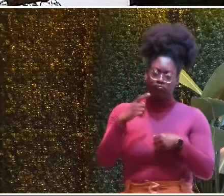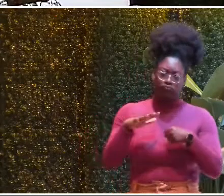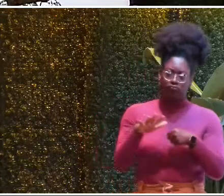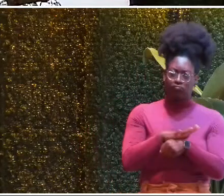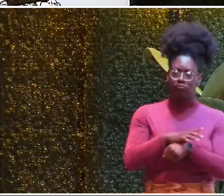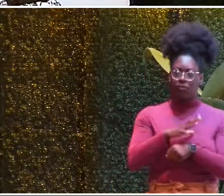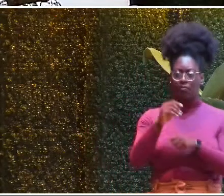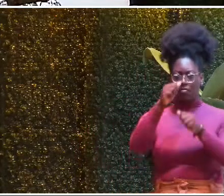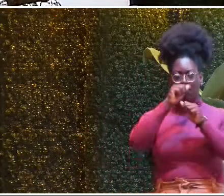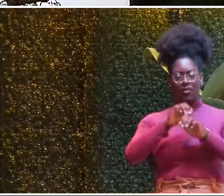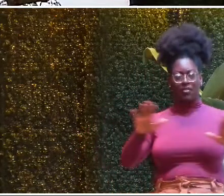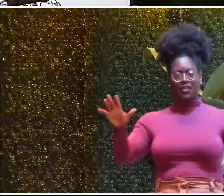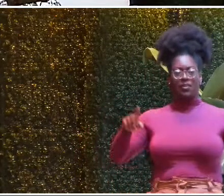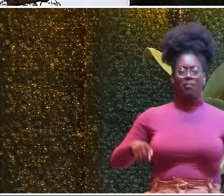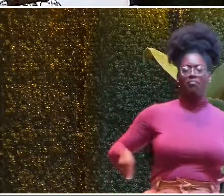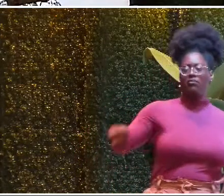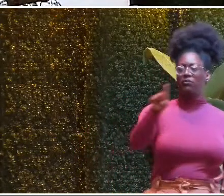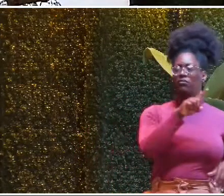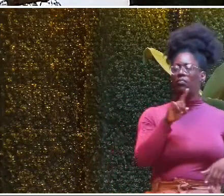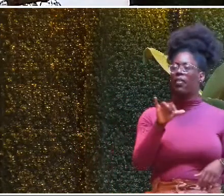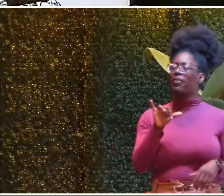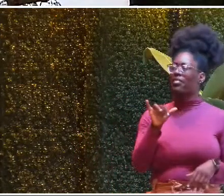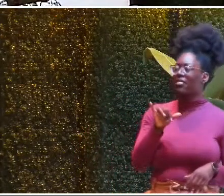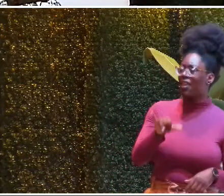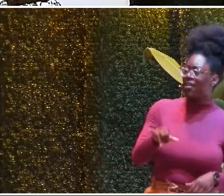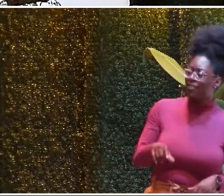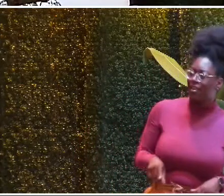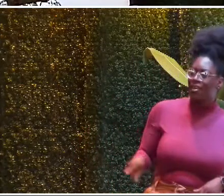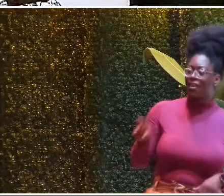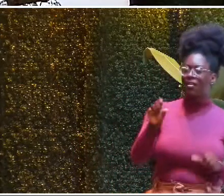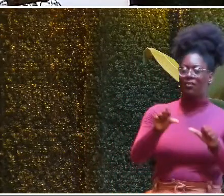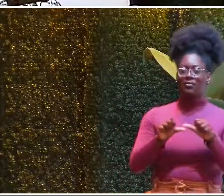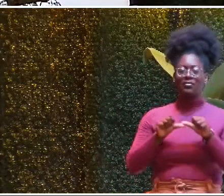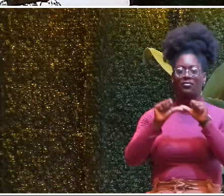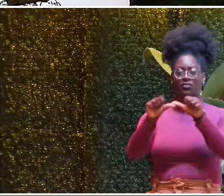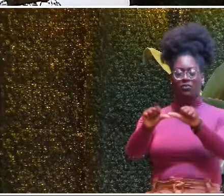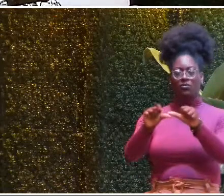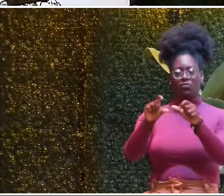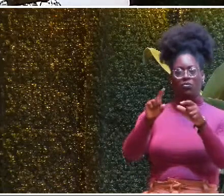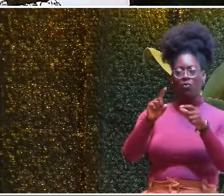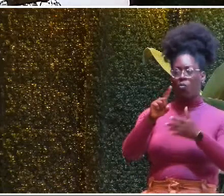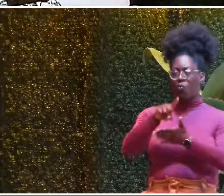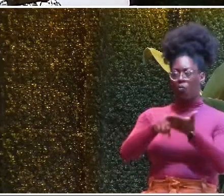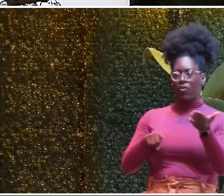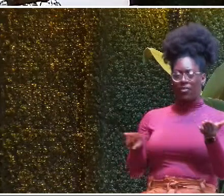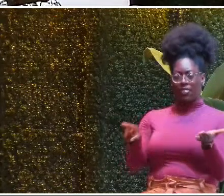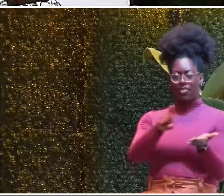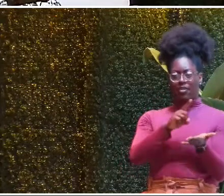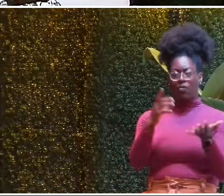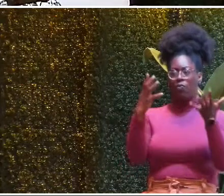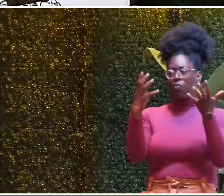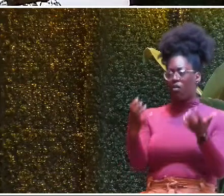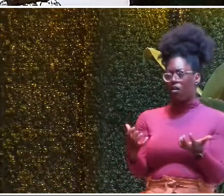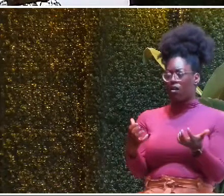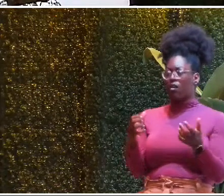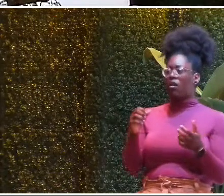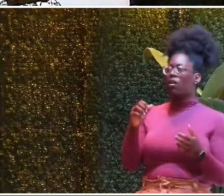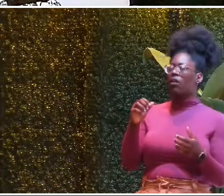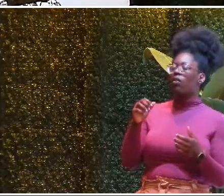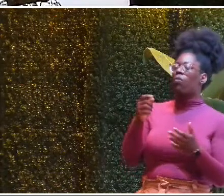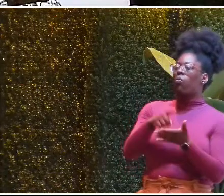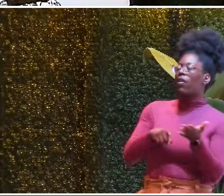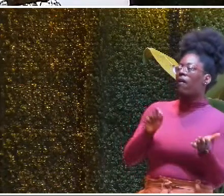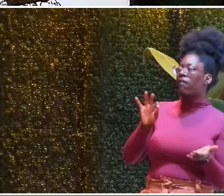them in a way, Father God, that they will continue to manifest the things that are of your will. Guide